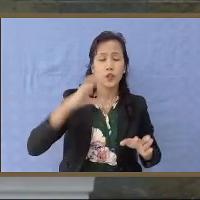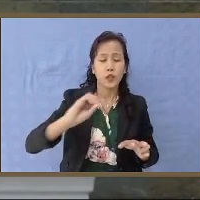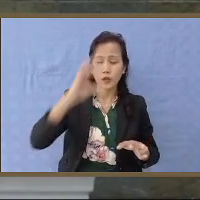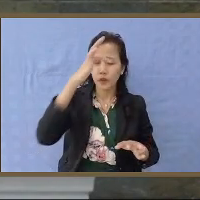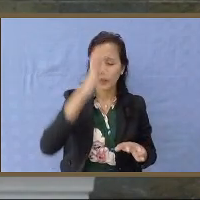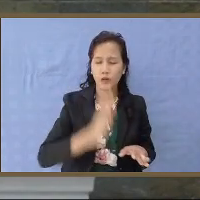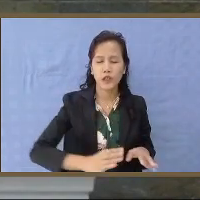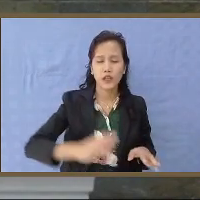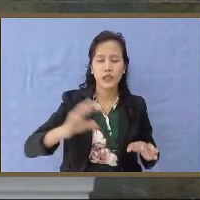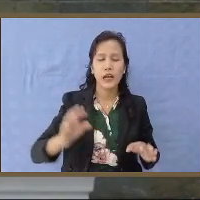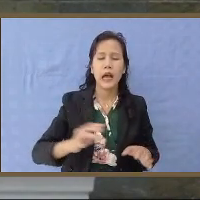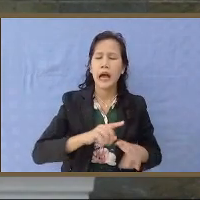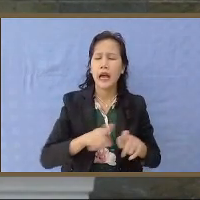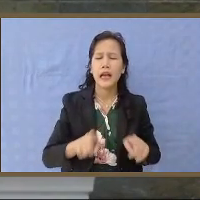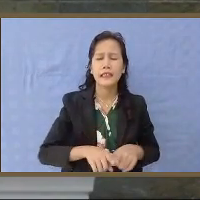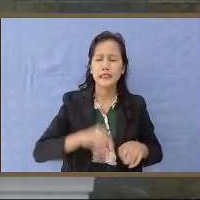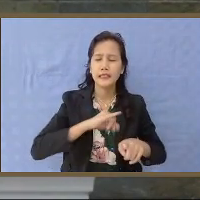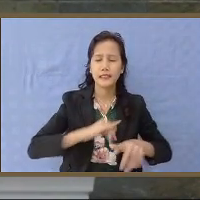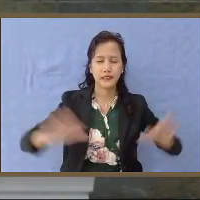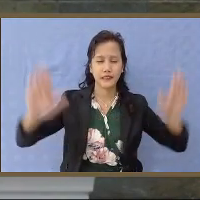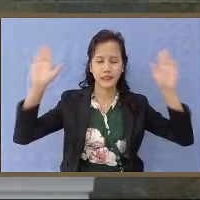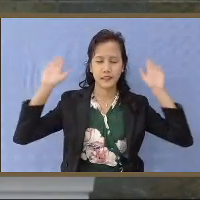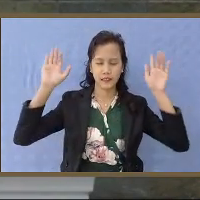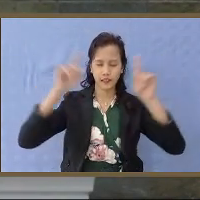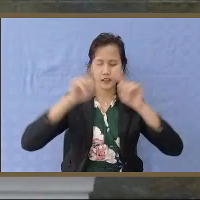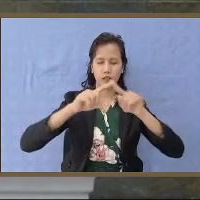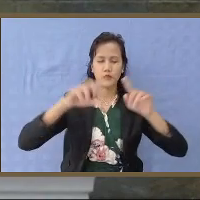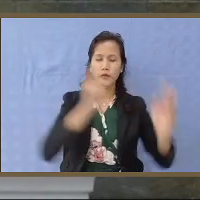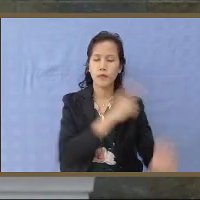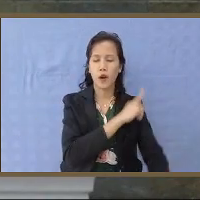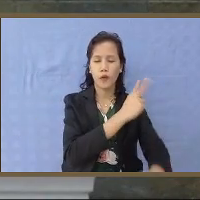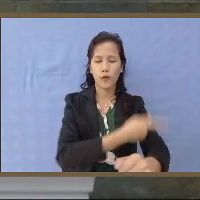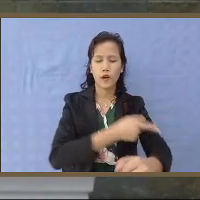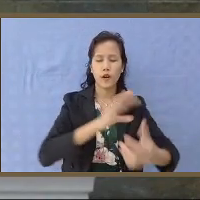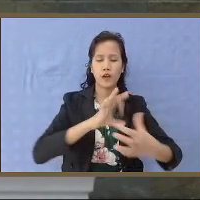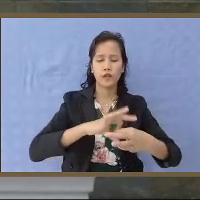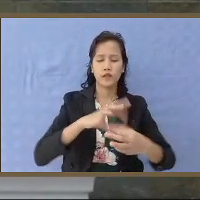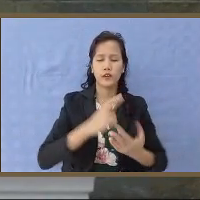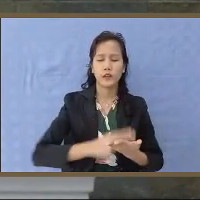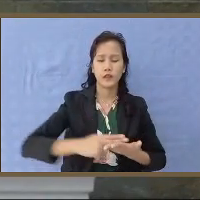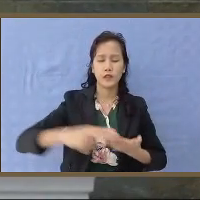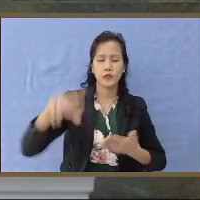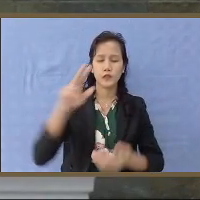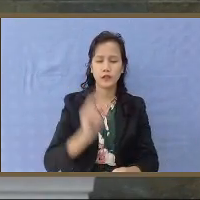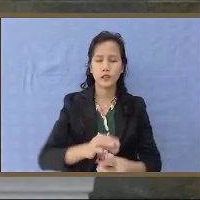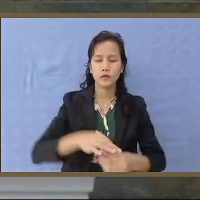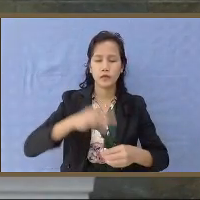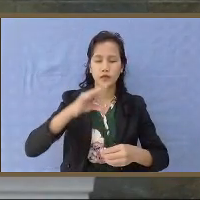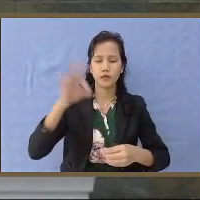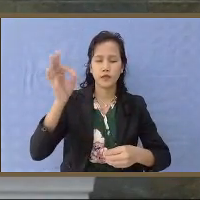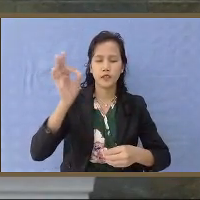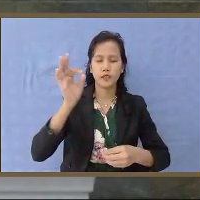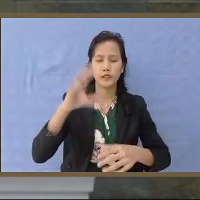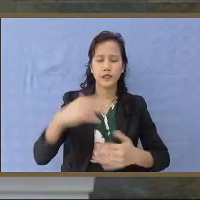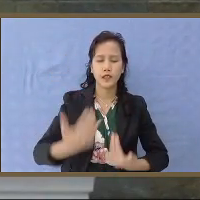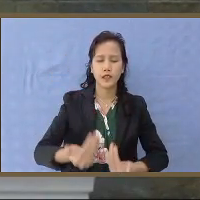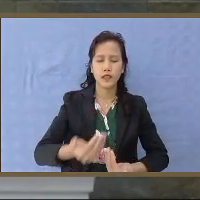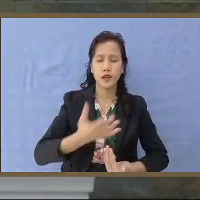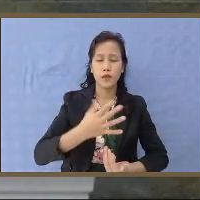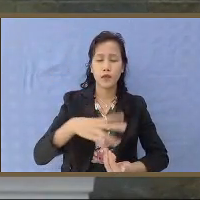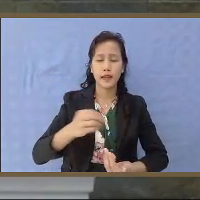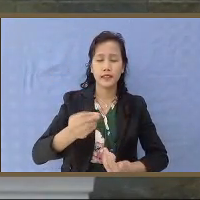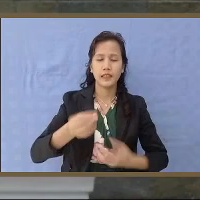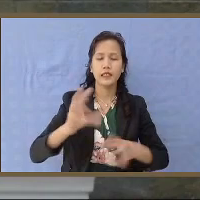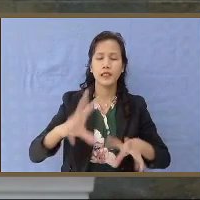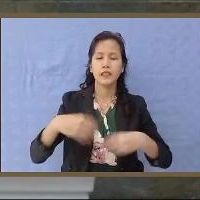submit to the power of the Holy Spirit tonight, and kayo po ang magbigay ng magpaalala po sa